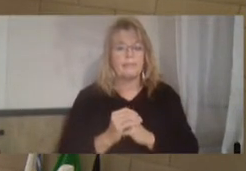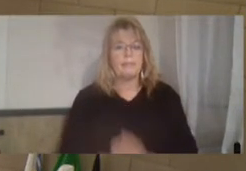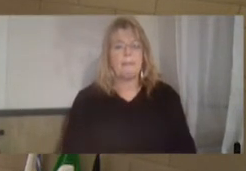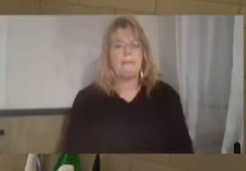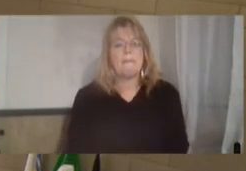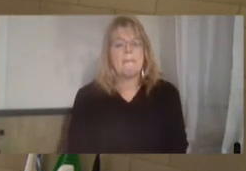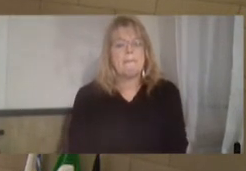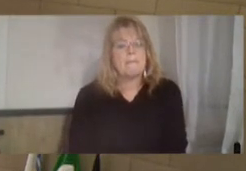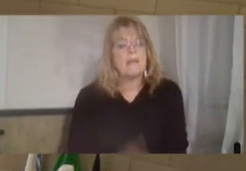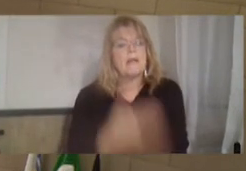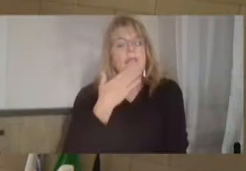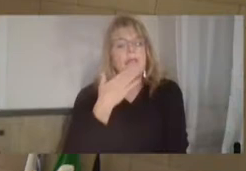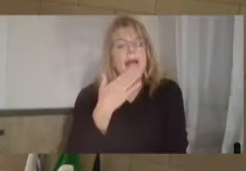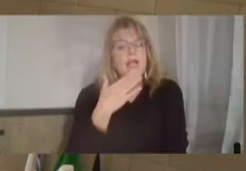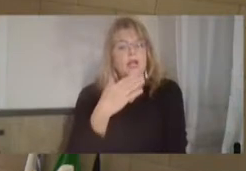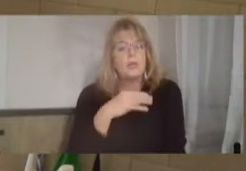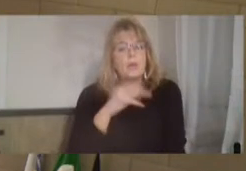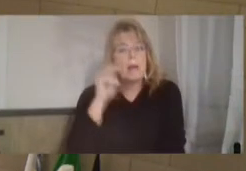Thank you, Madam Mayor.